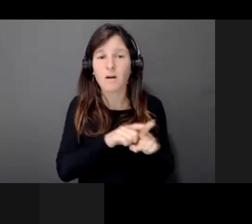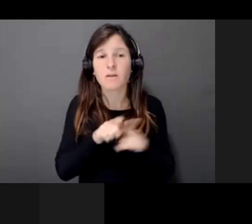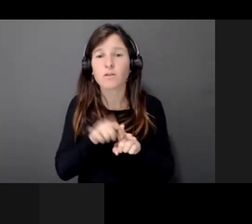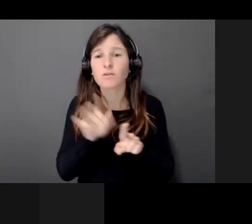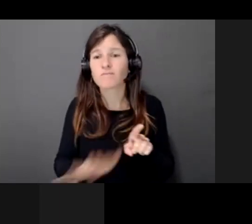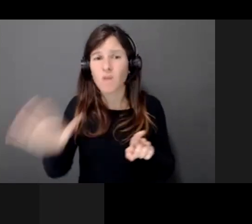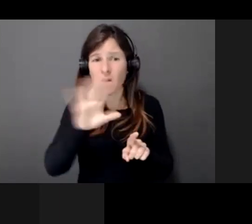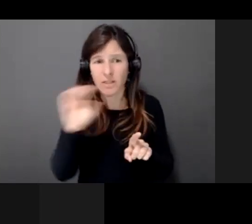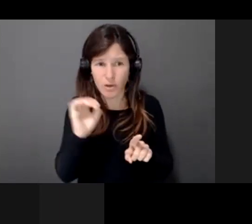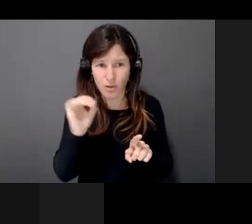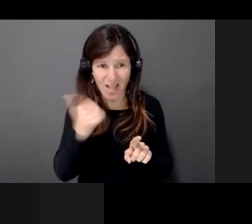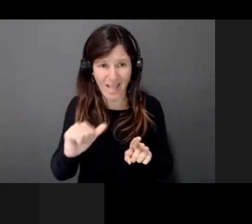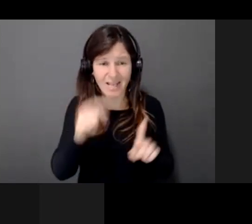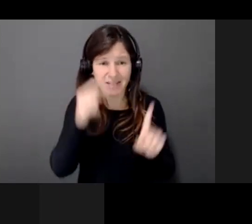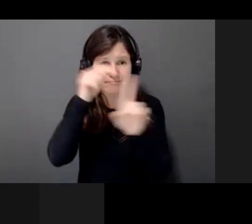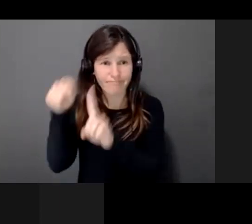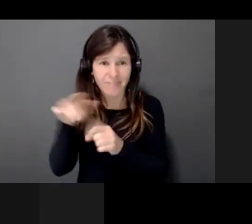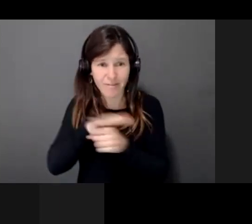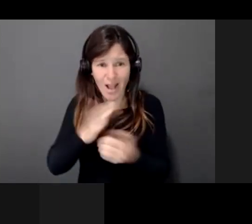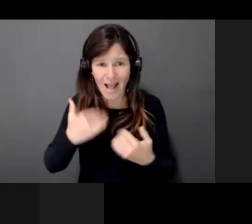you could speak to Toronto.